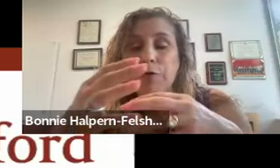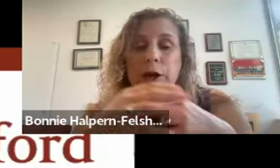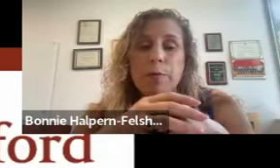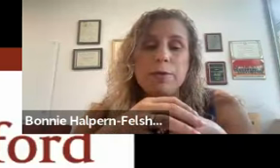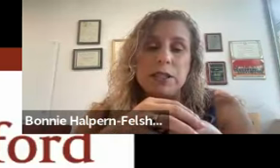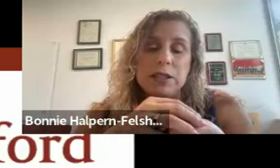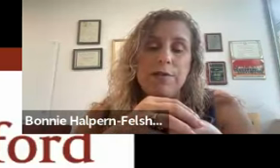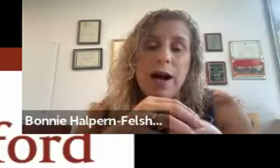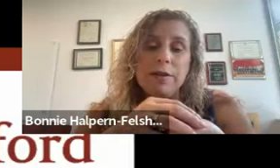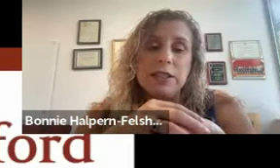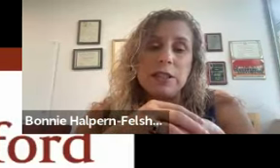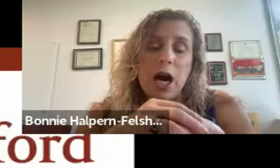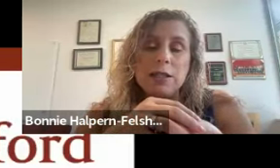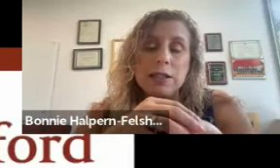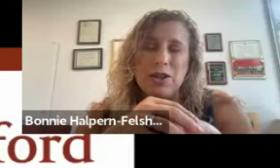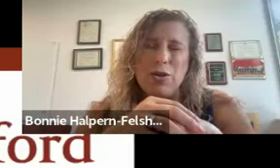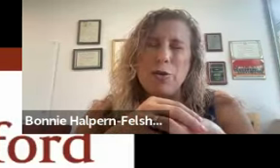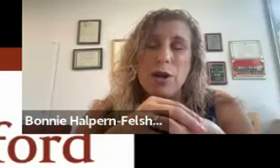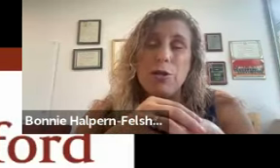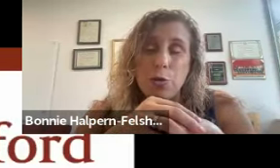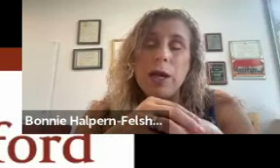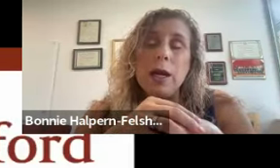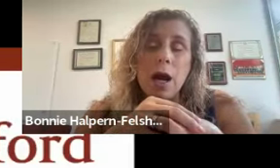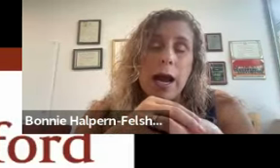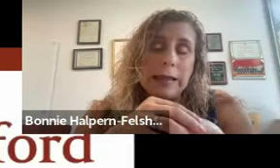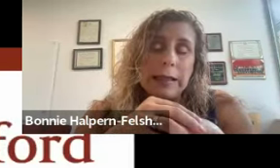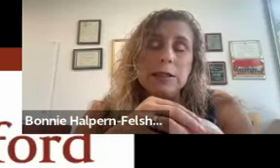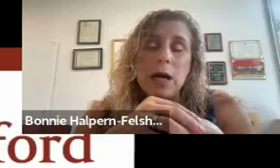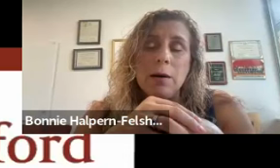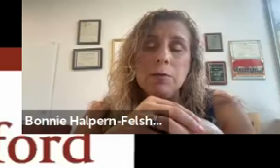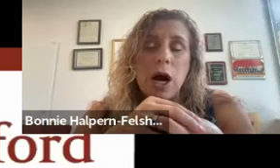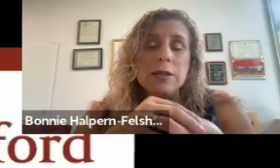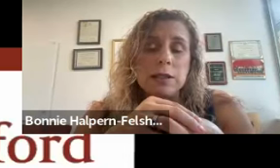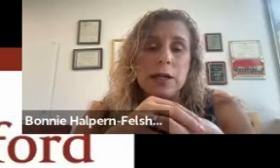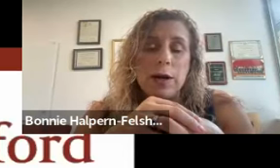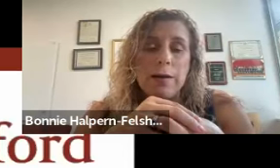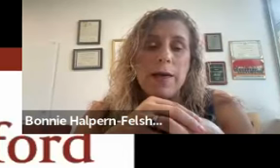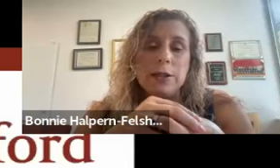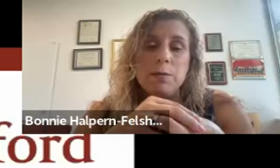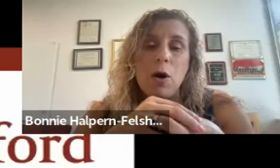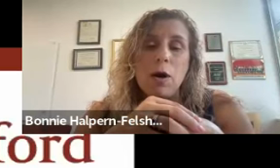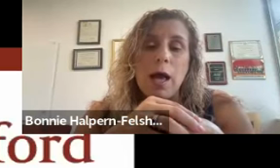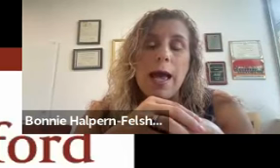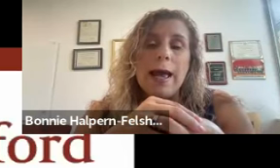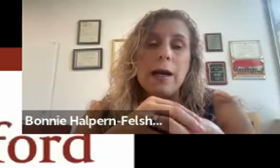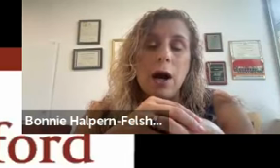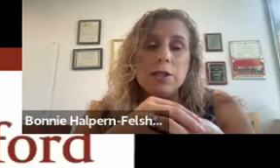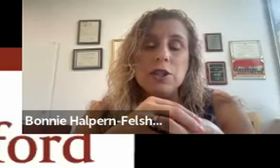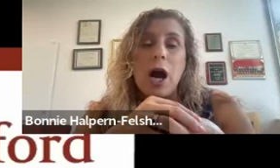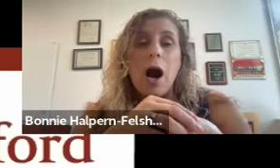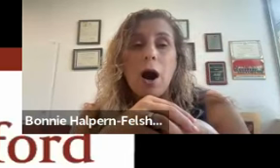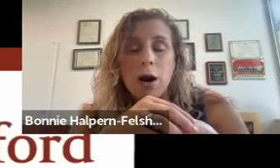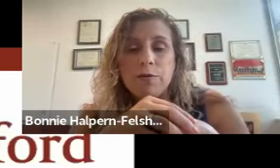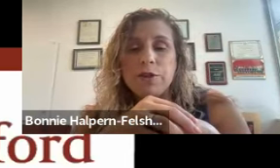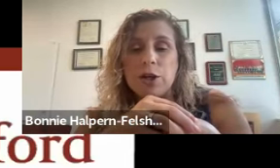the California Prop 65 list of toxins. There are 33 at least toxins that are in that smoke. It